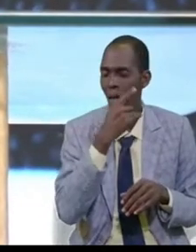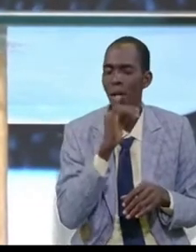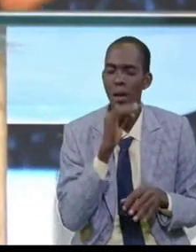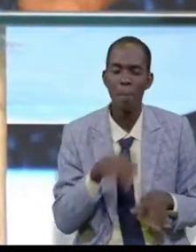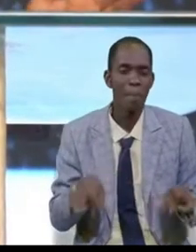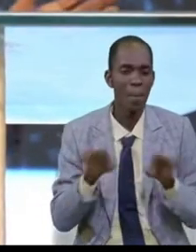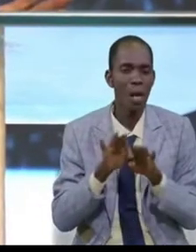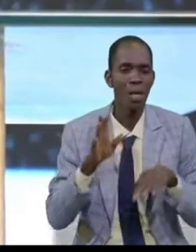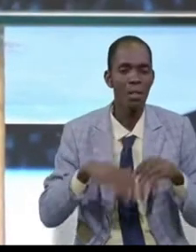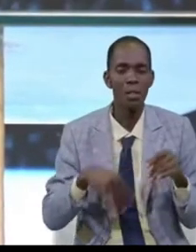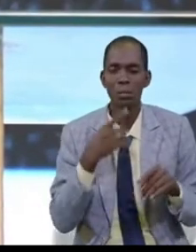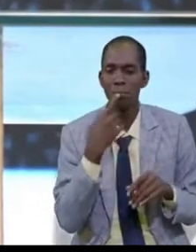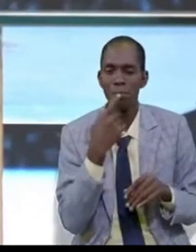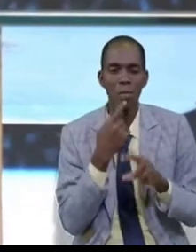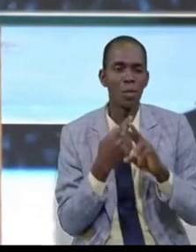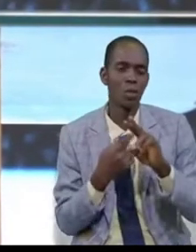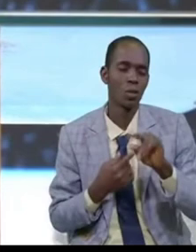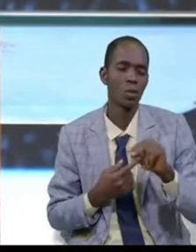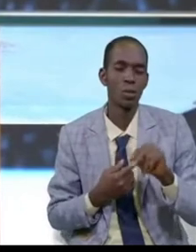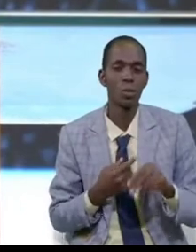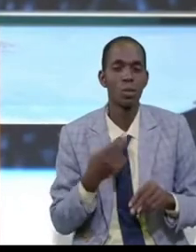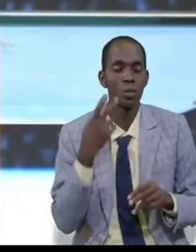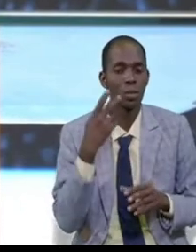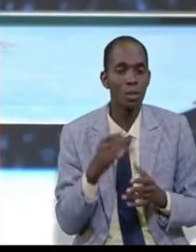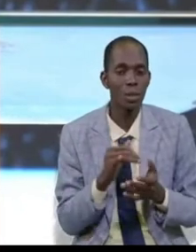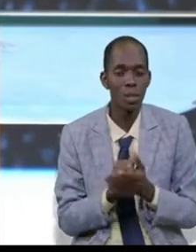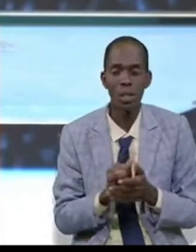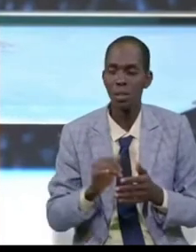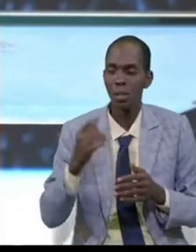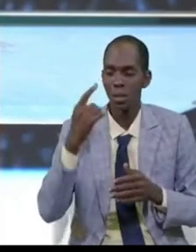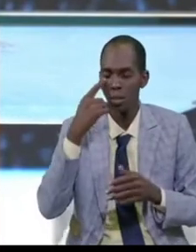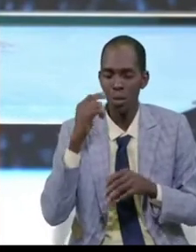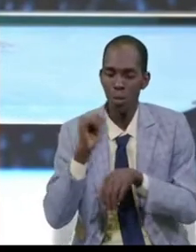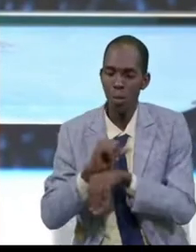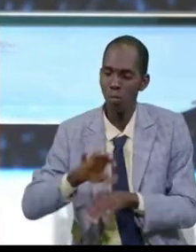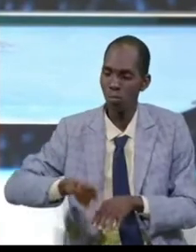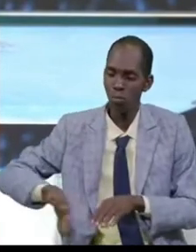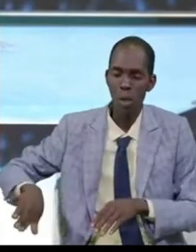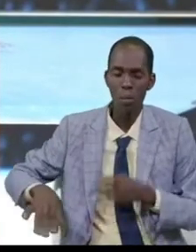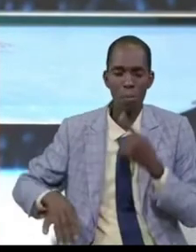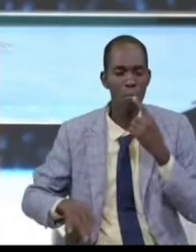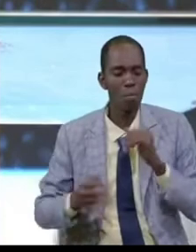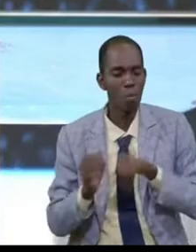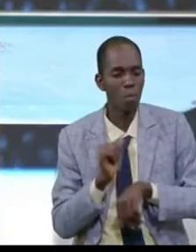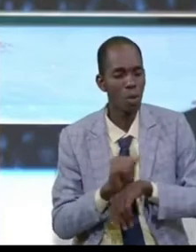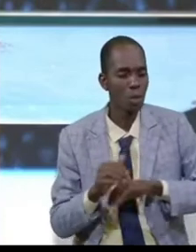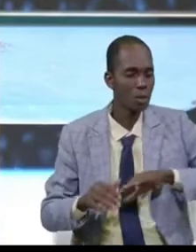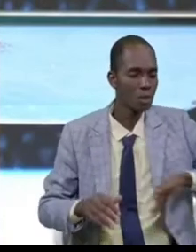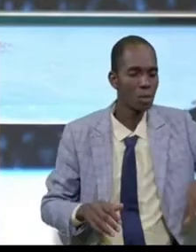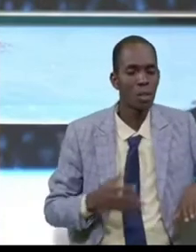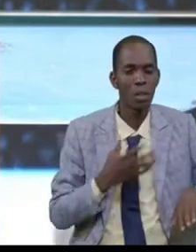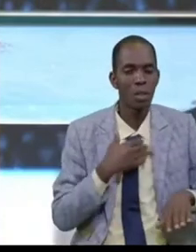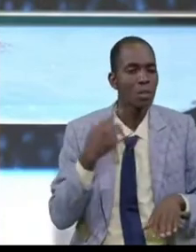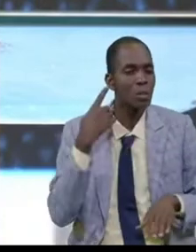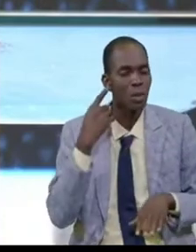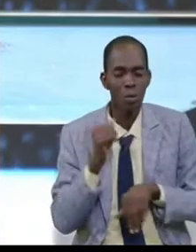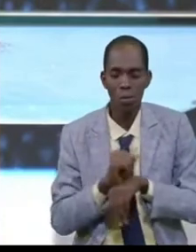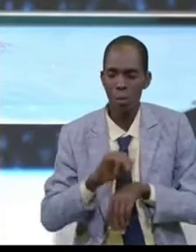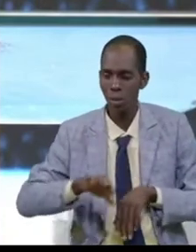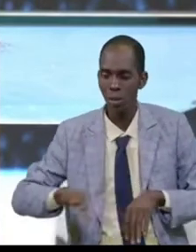body? It is that the various members function together harmoniously and